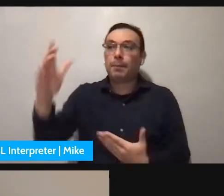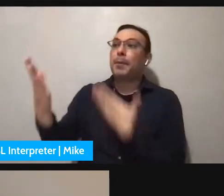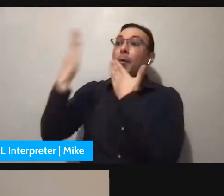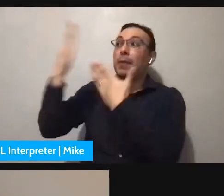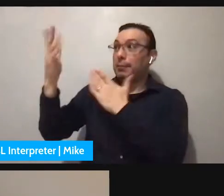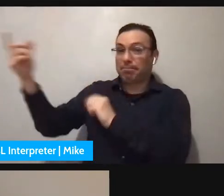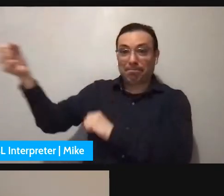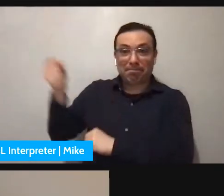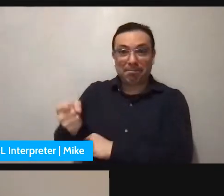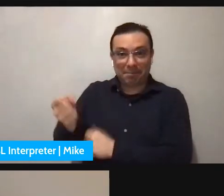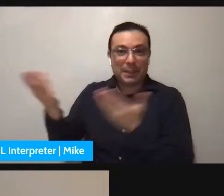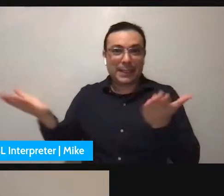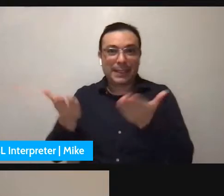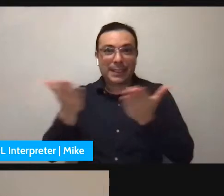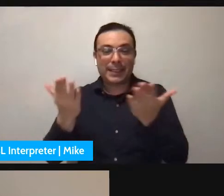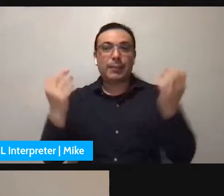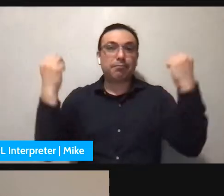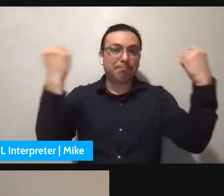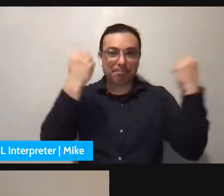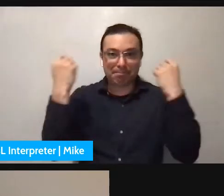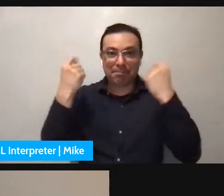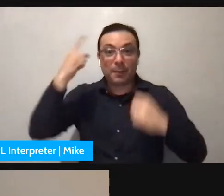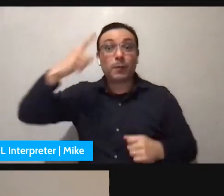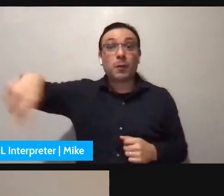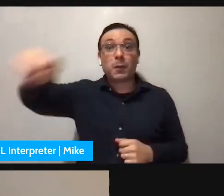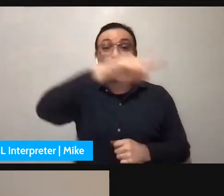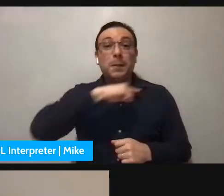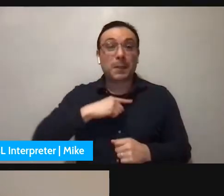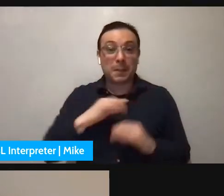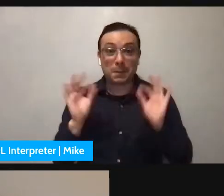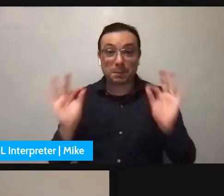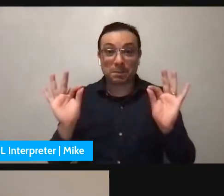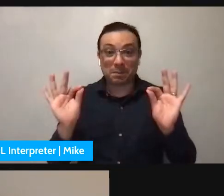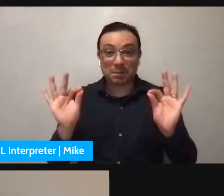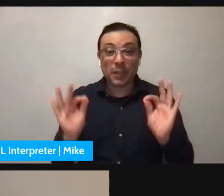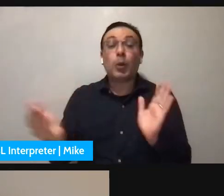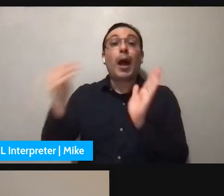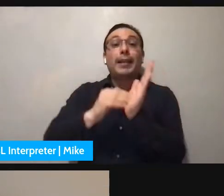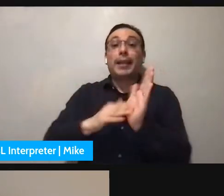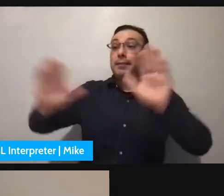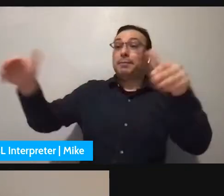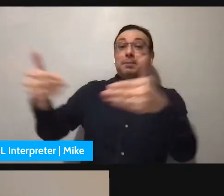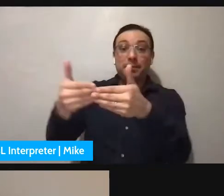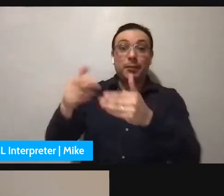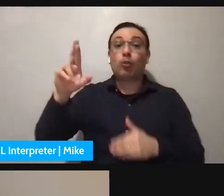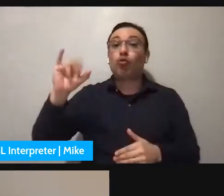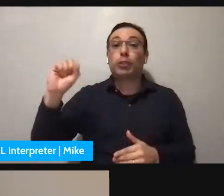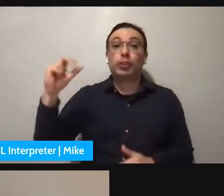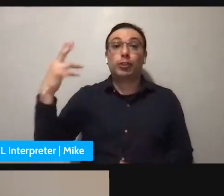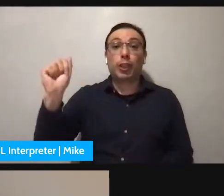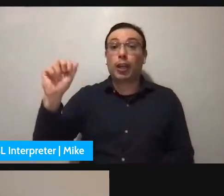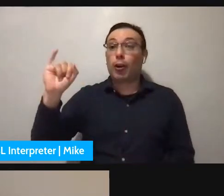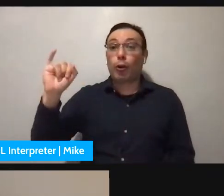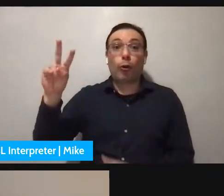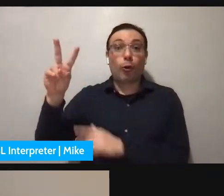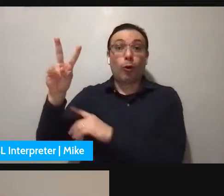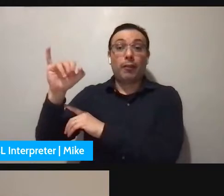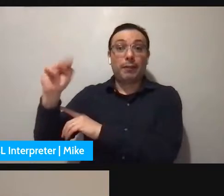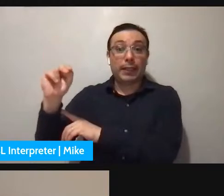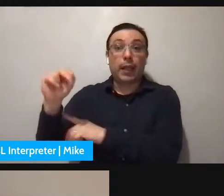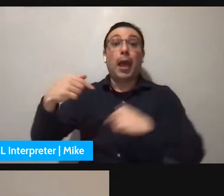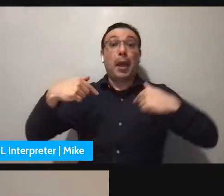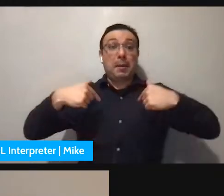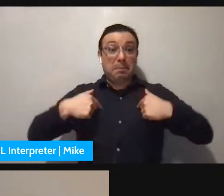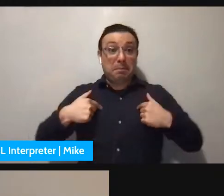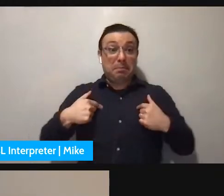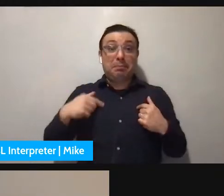him. And once again, I want to introduce you guys to Dr. Risha Irvin. I'm going to take myself out